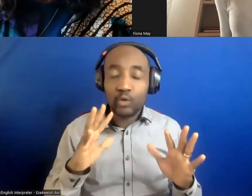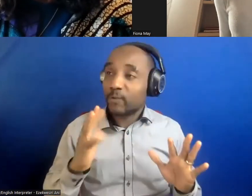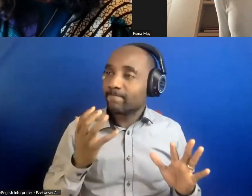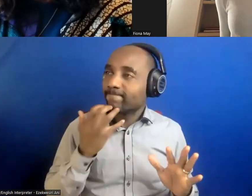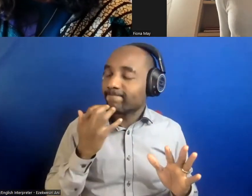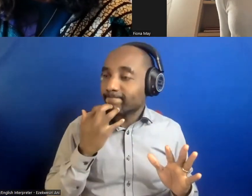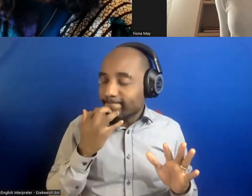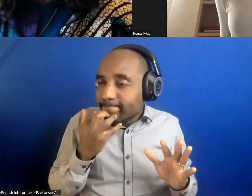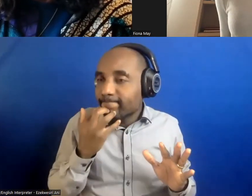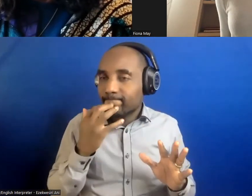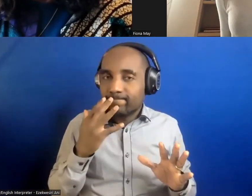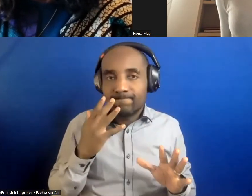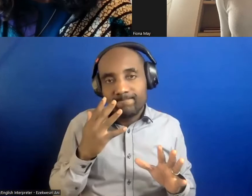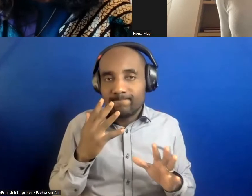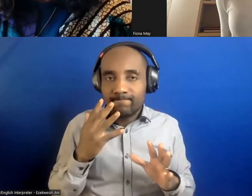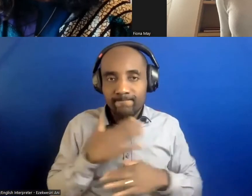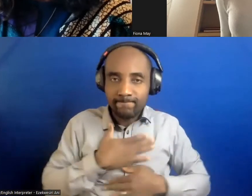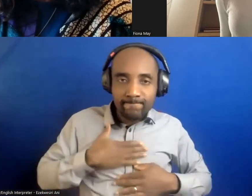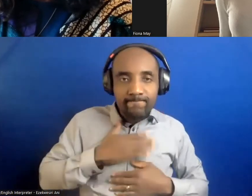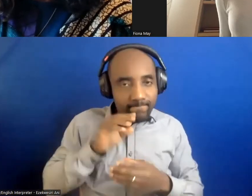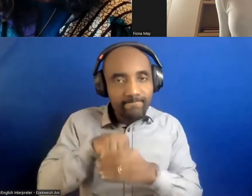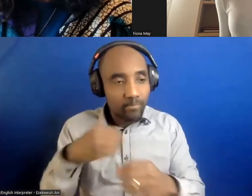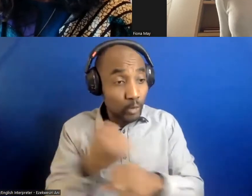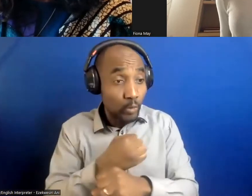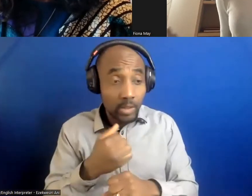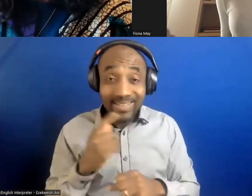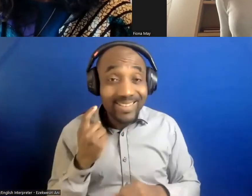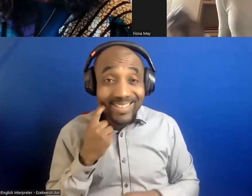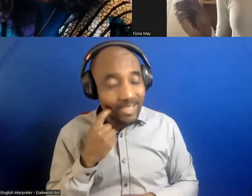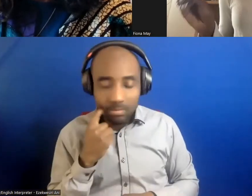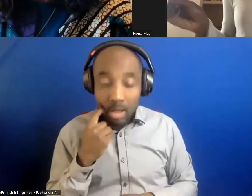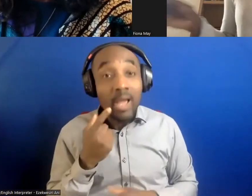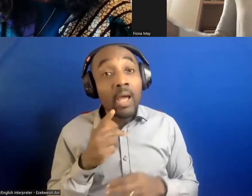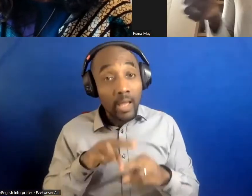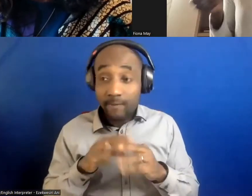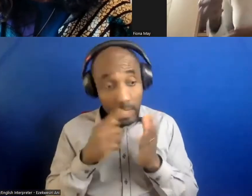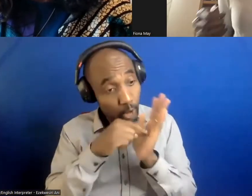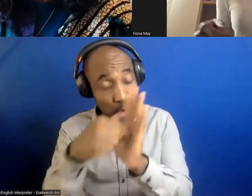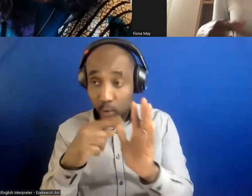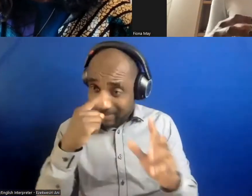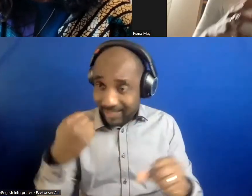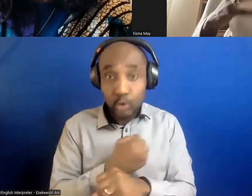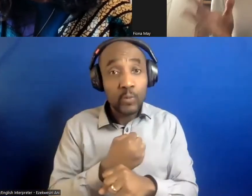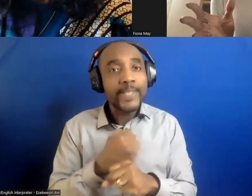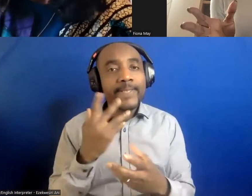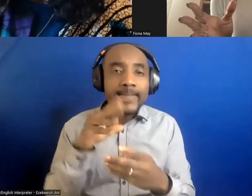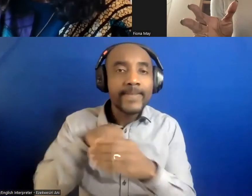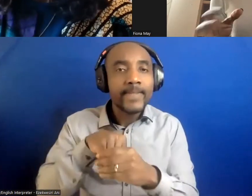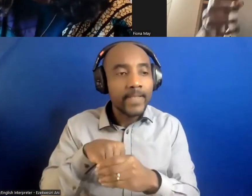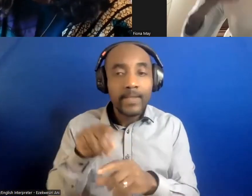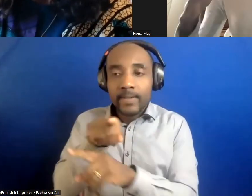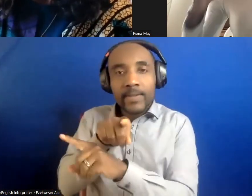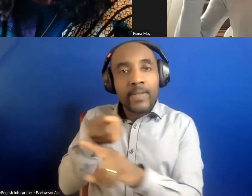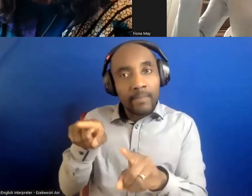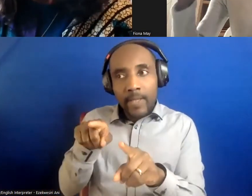cannot say it's been easy, but if I prove myself 110%, then I can do it. But I always try to sneak people in and make people more aware